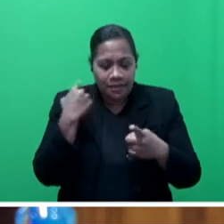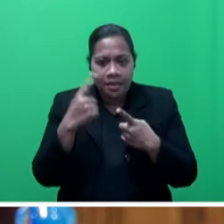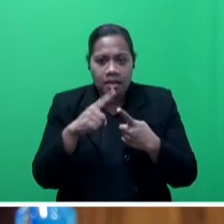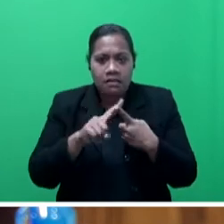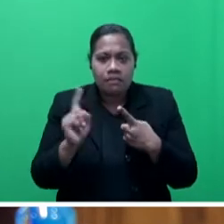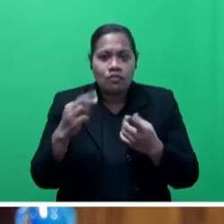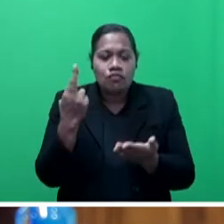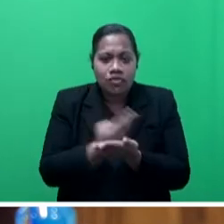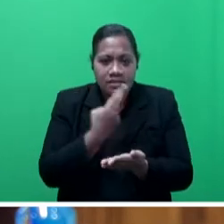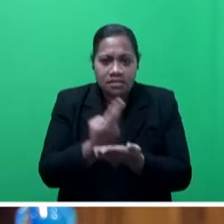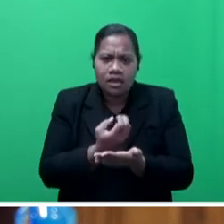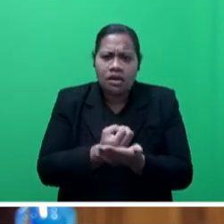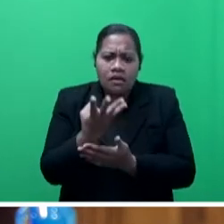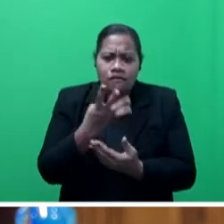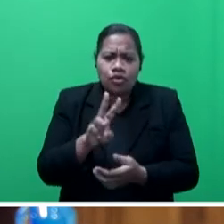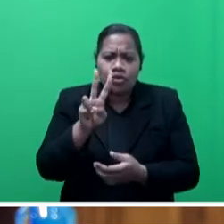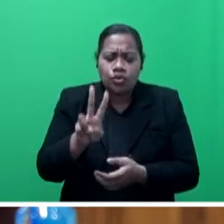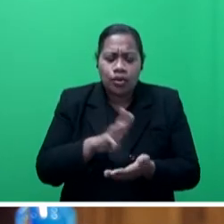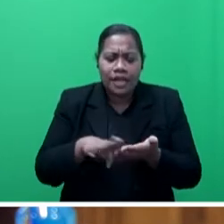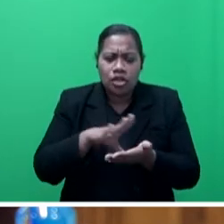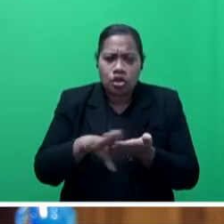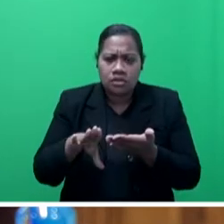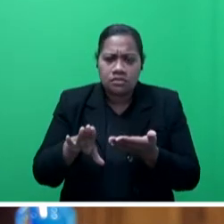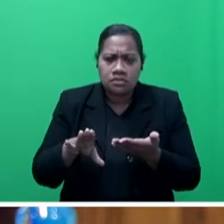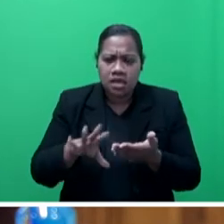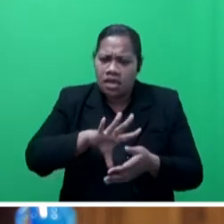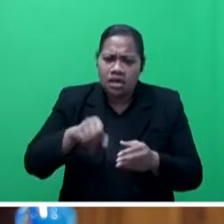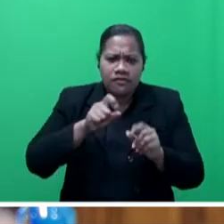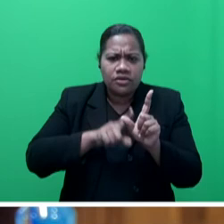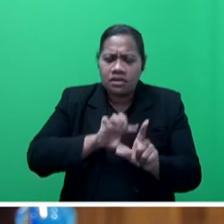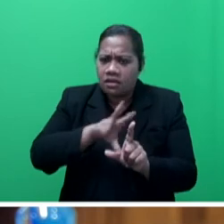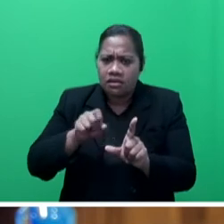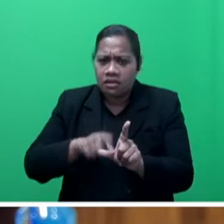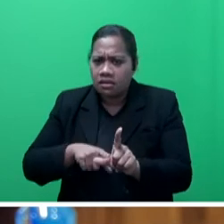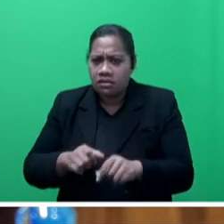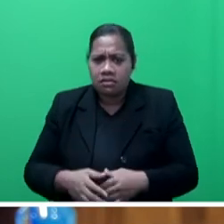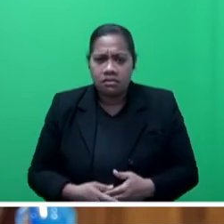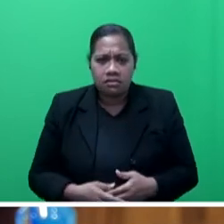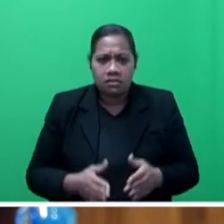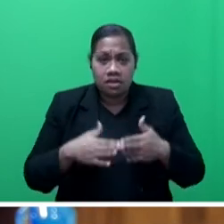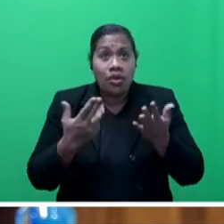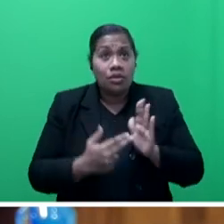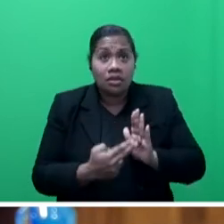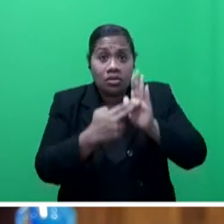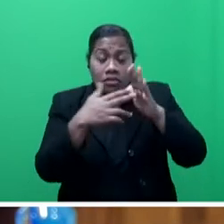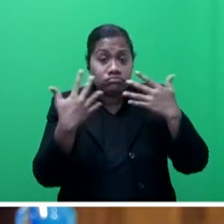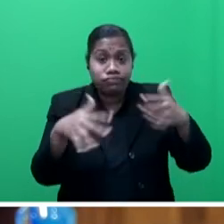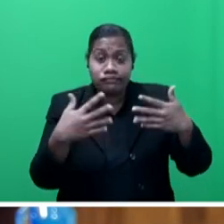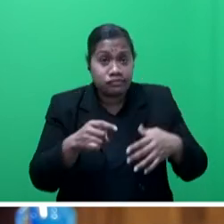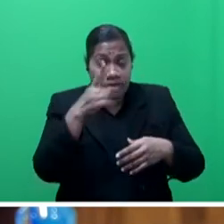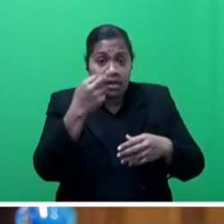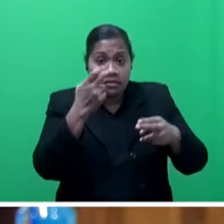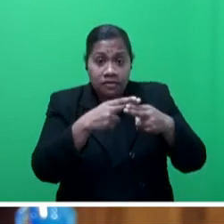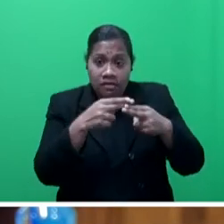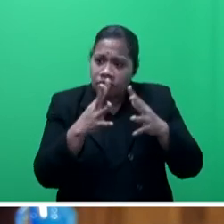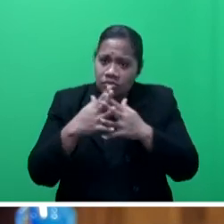spending about $42 million every year. There is a major boost in rice production in Northern Division as well as in the